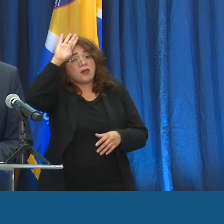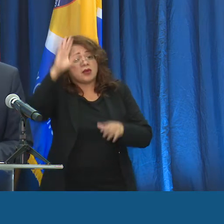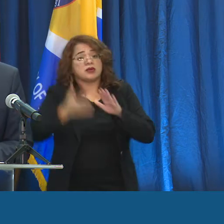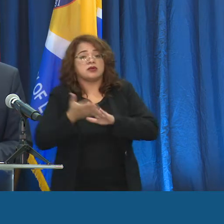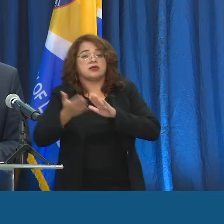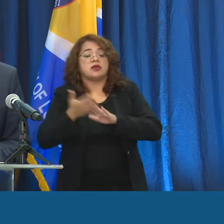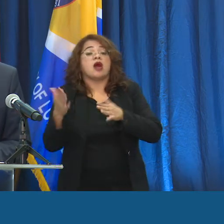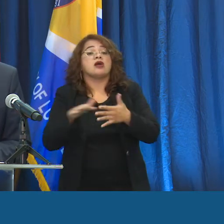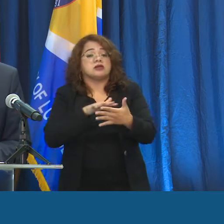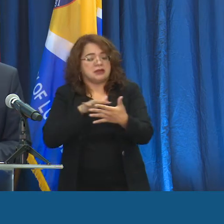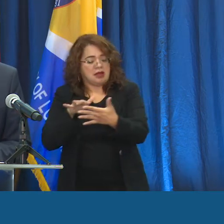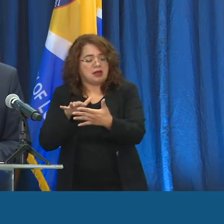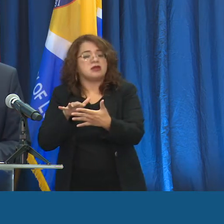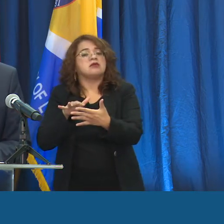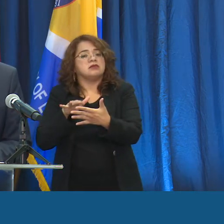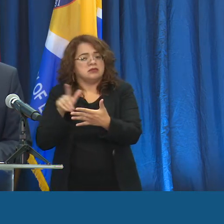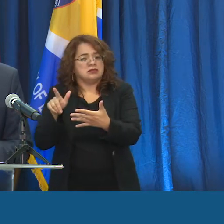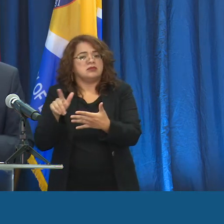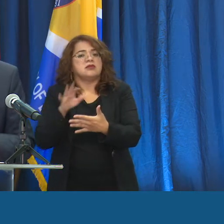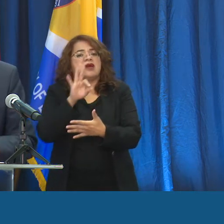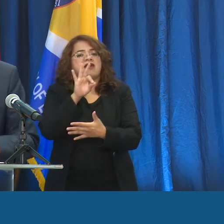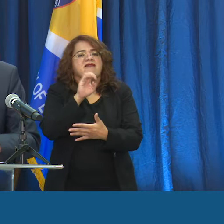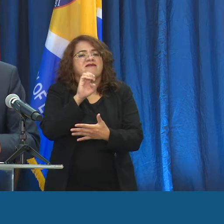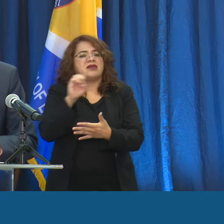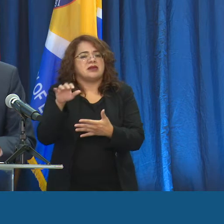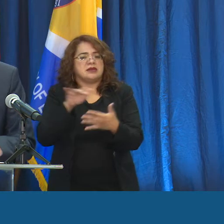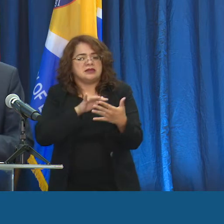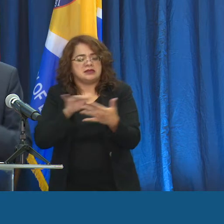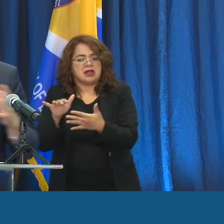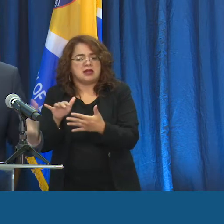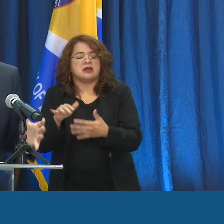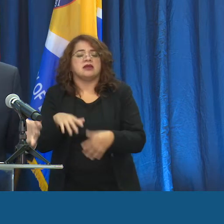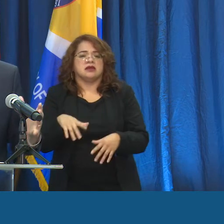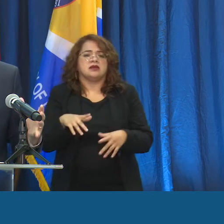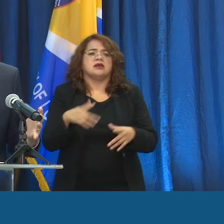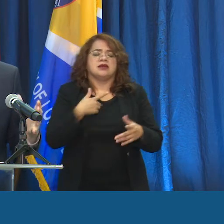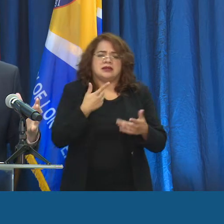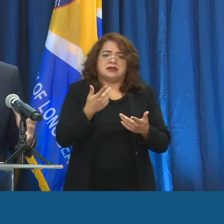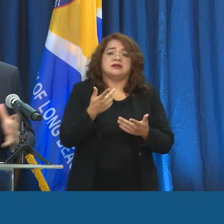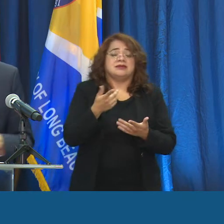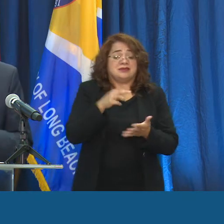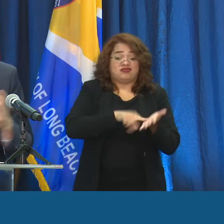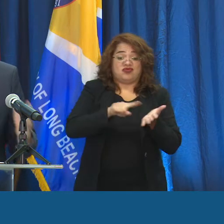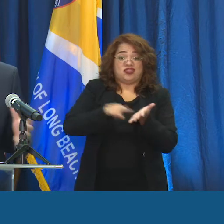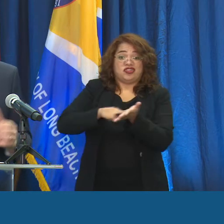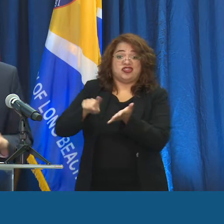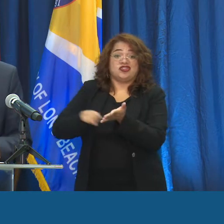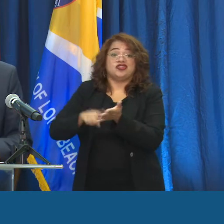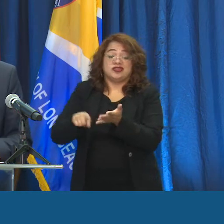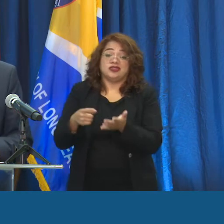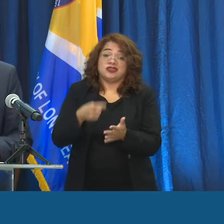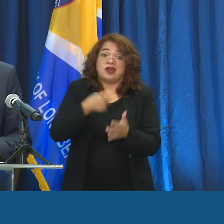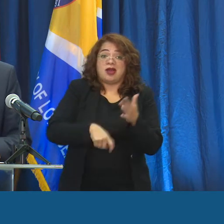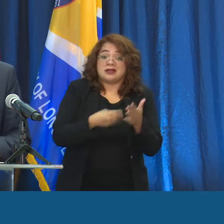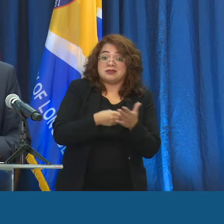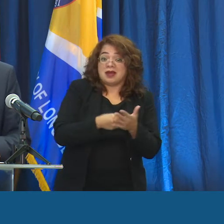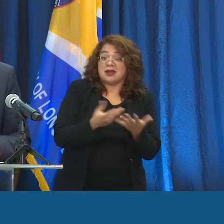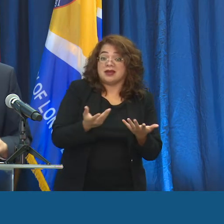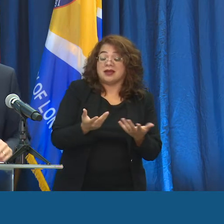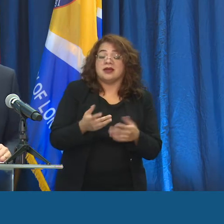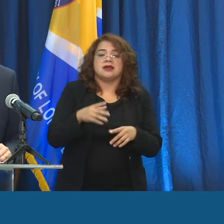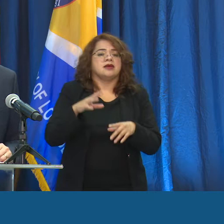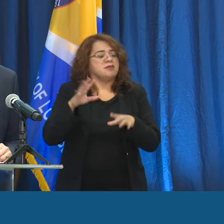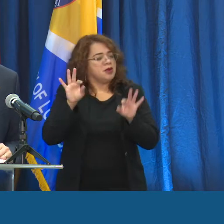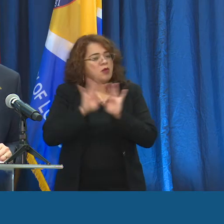will come back to the council a little bit later, and investing in looking at all of our money to be able to invest in energy efficiency, which both